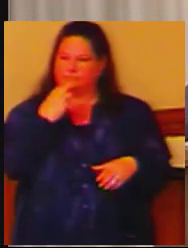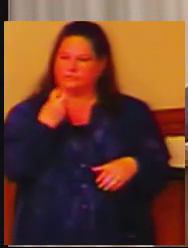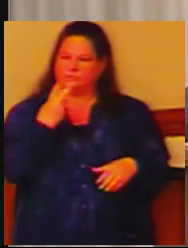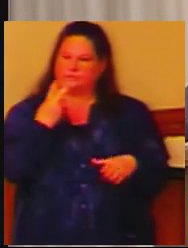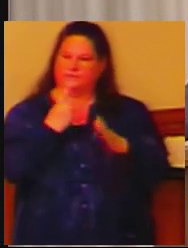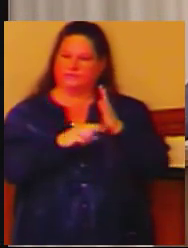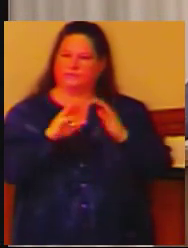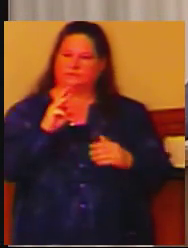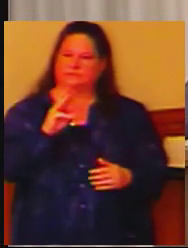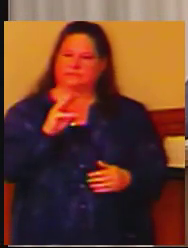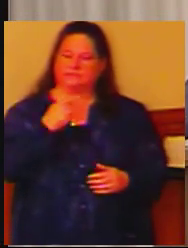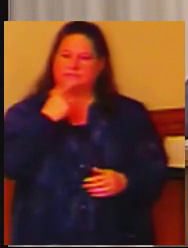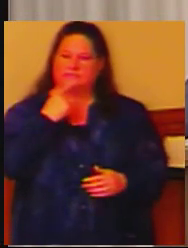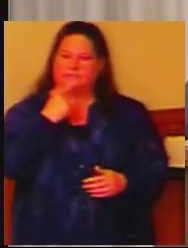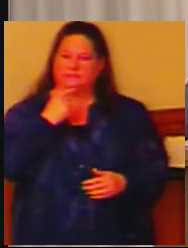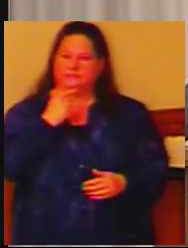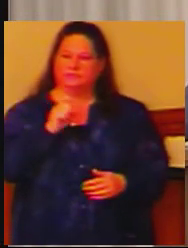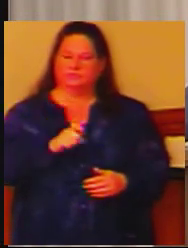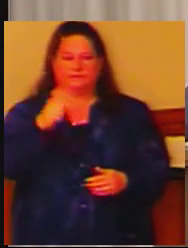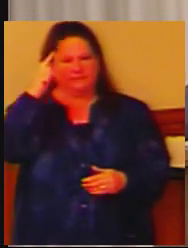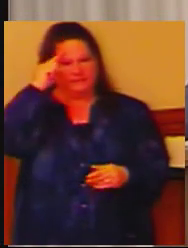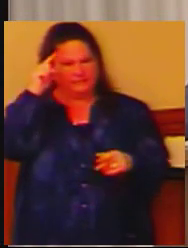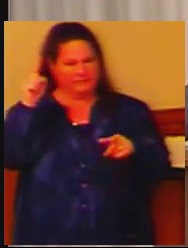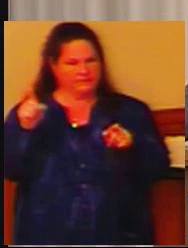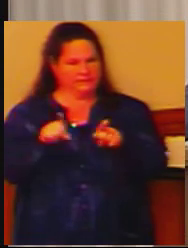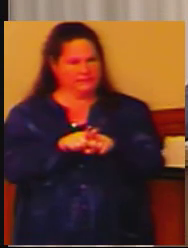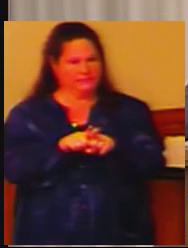12:16, be of the same mind one to another.